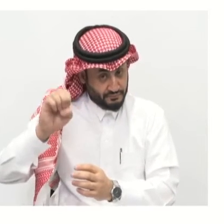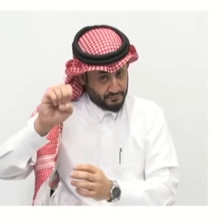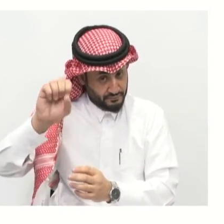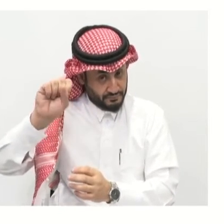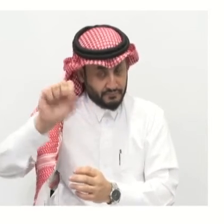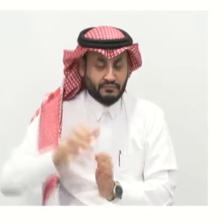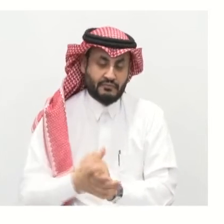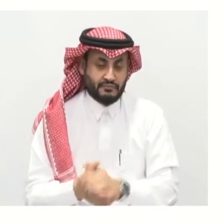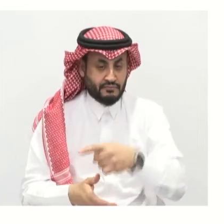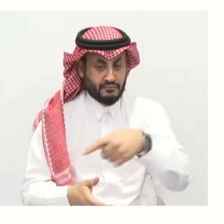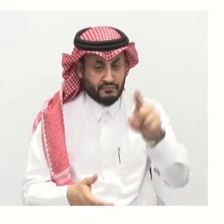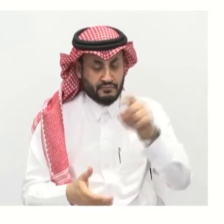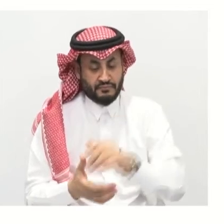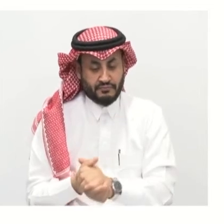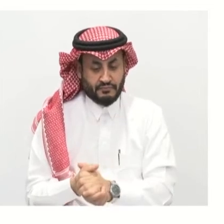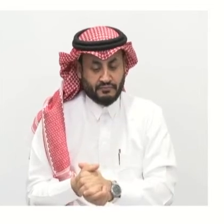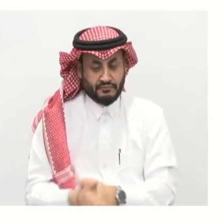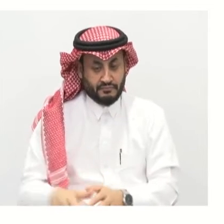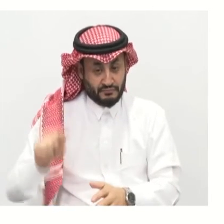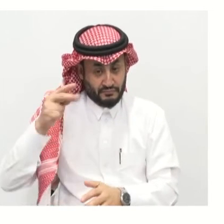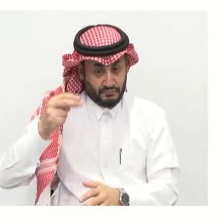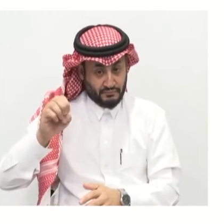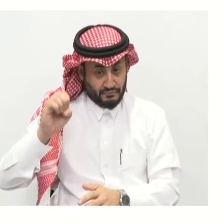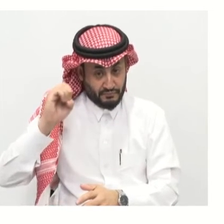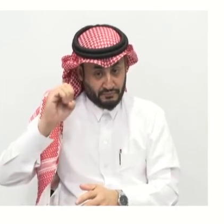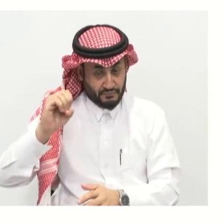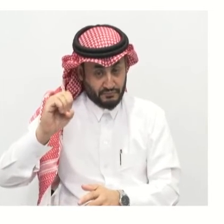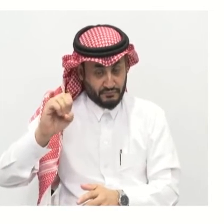those plants. Excellent. Those.